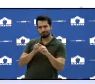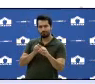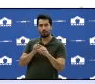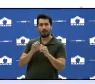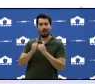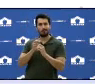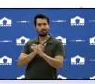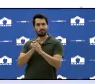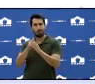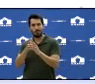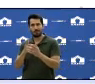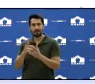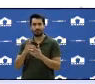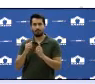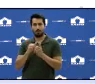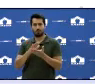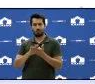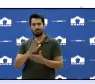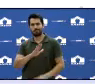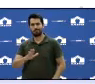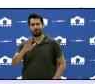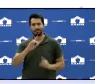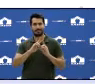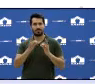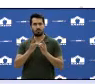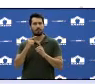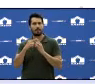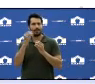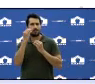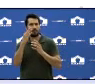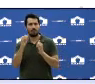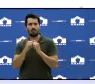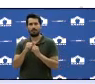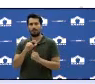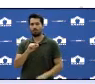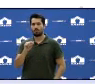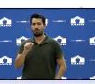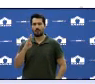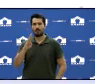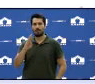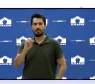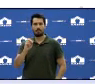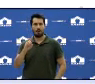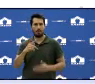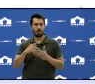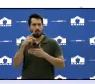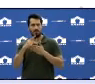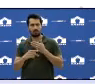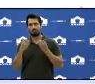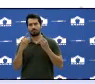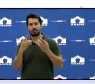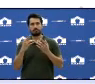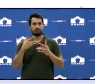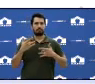enrollment, an enrollment booth with information about our schools throughout the district and information on our 2020 bond program. So we have lots of exciting things happening